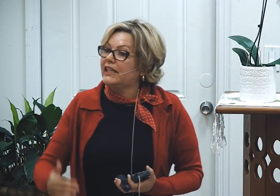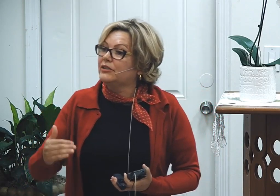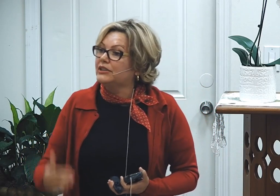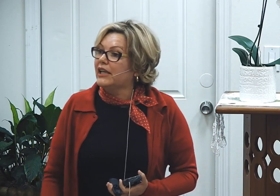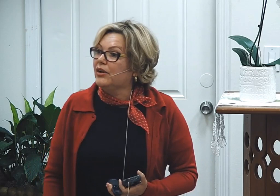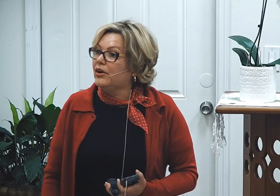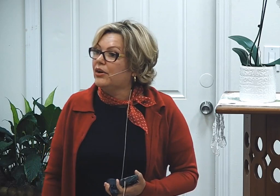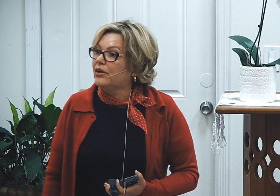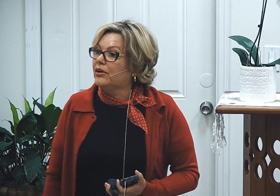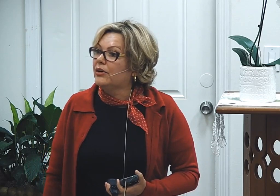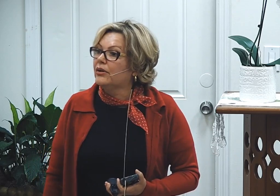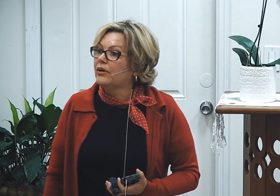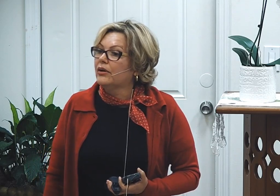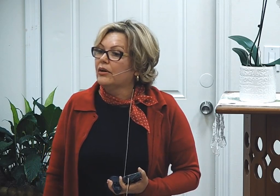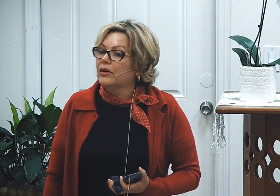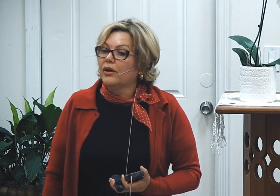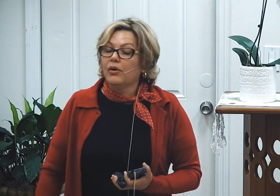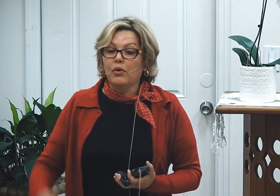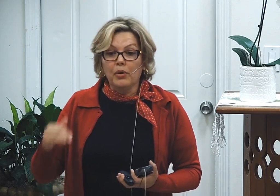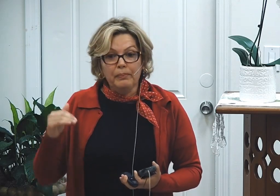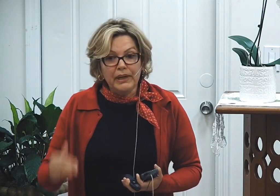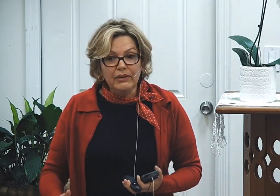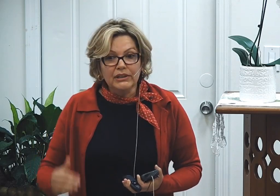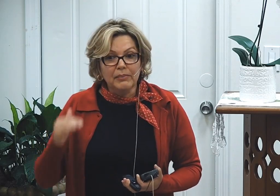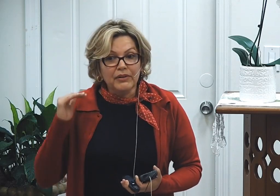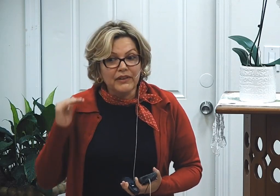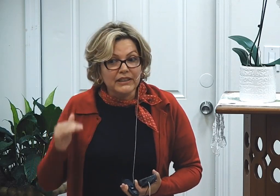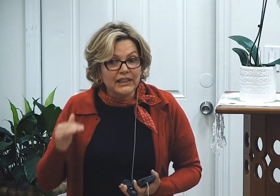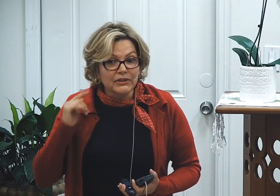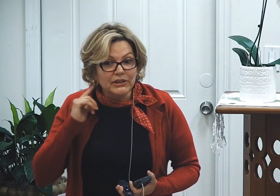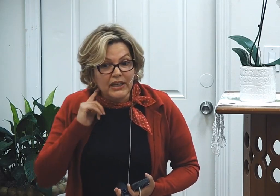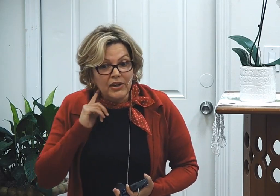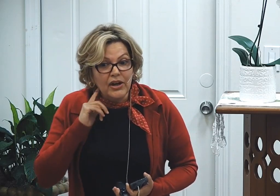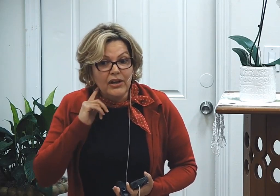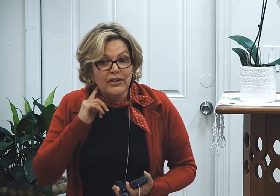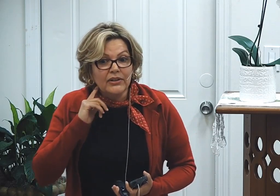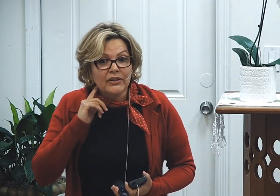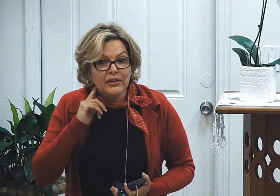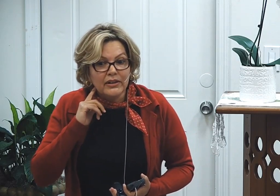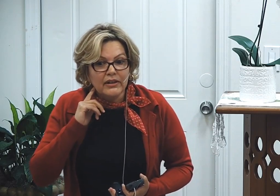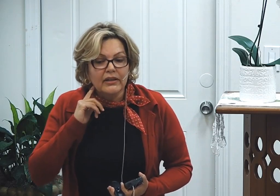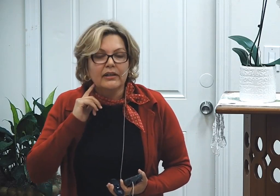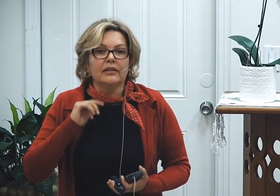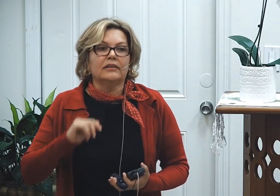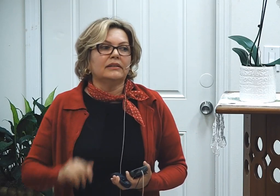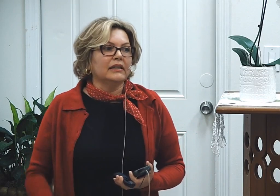good anymore. Has the prophecy of the Lord been fulfilled?